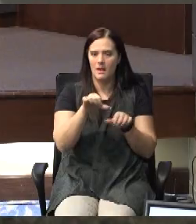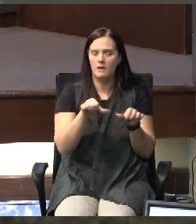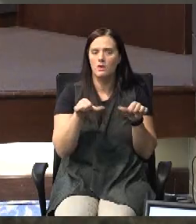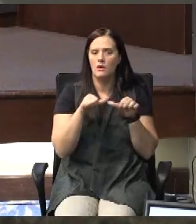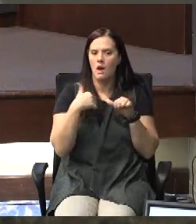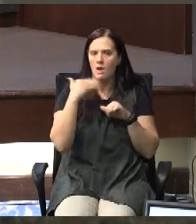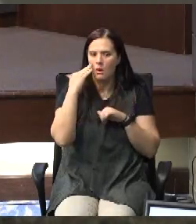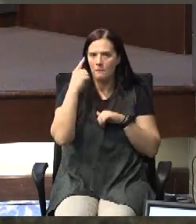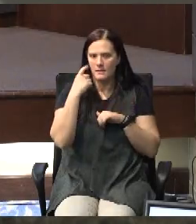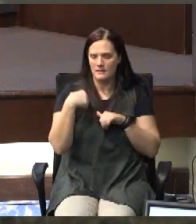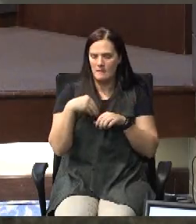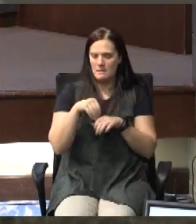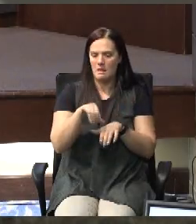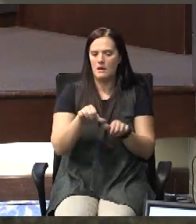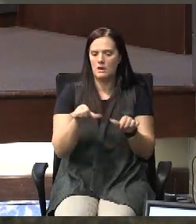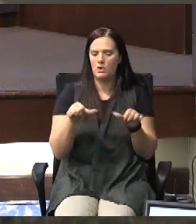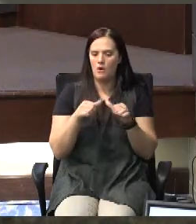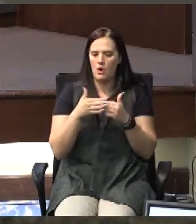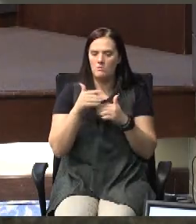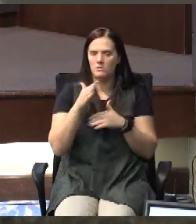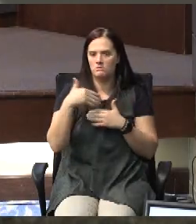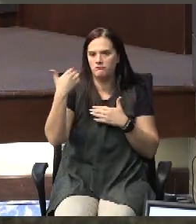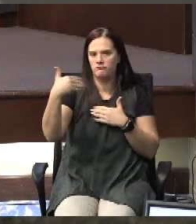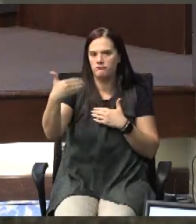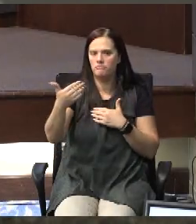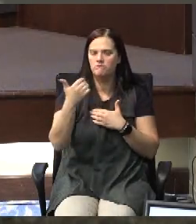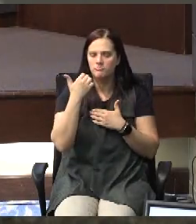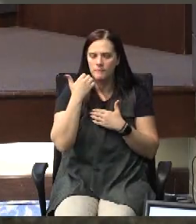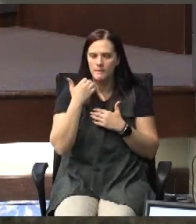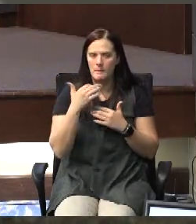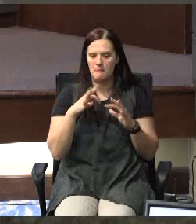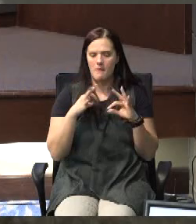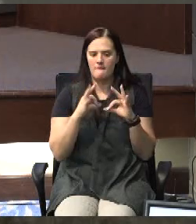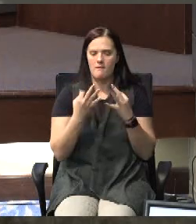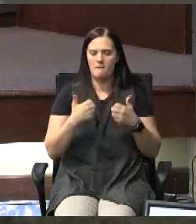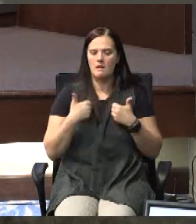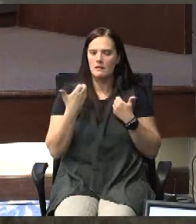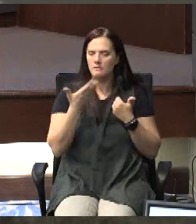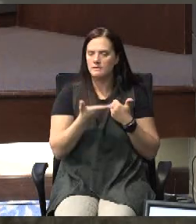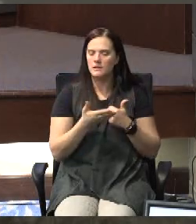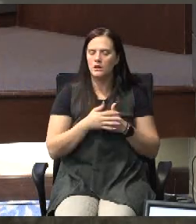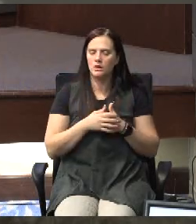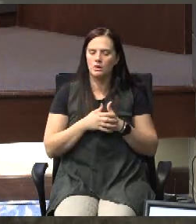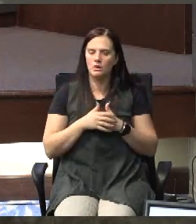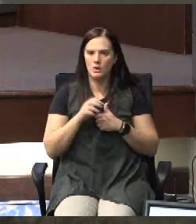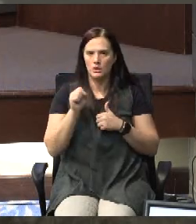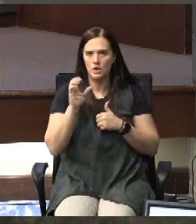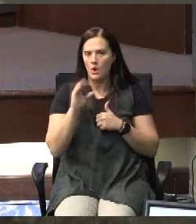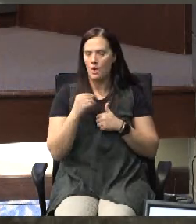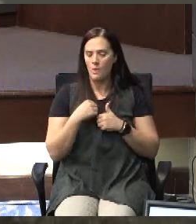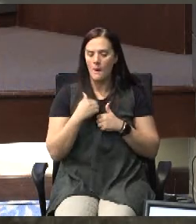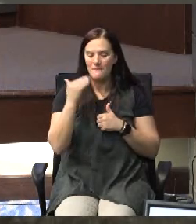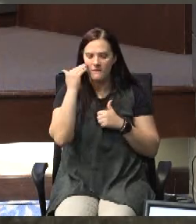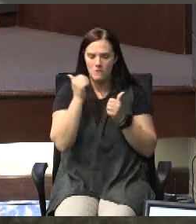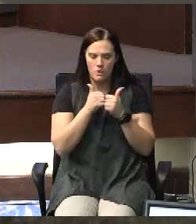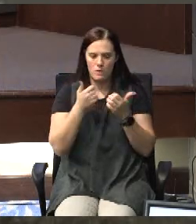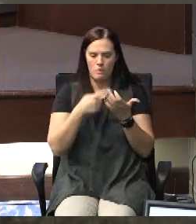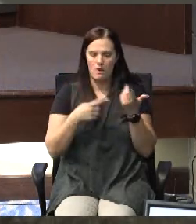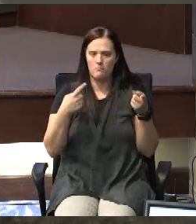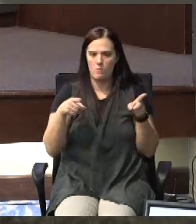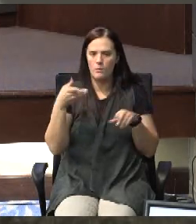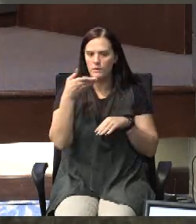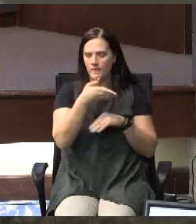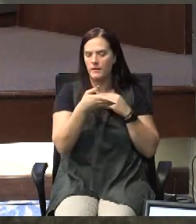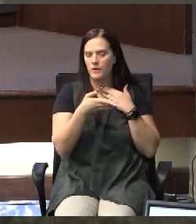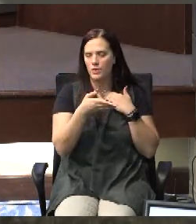area. I know because I'm in that area almost every other day. My family lives there. And so I'm familiar with what goes on over